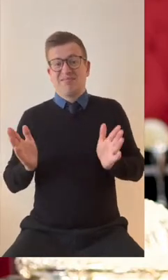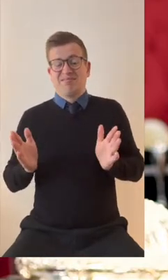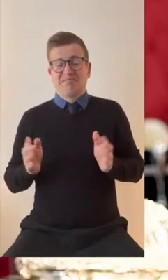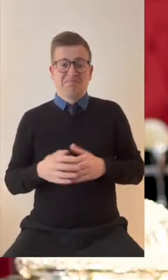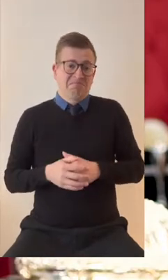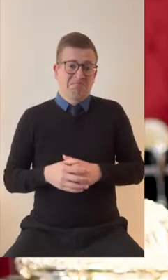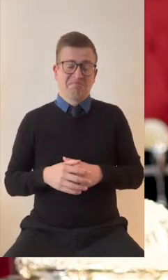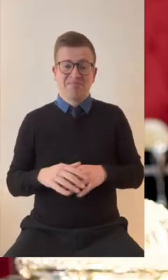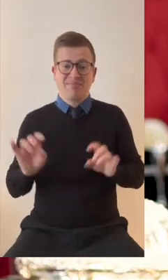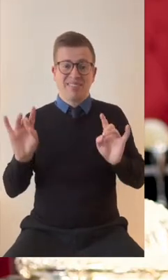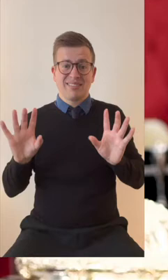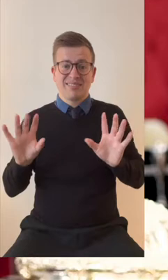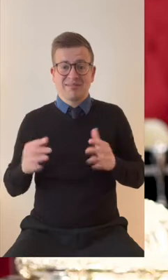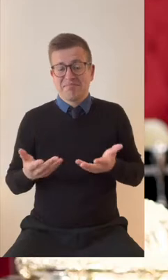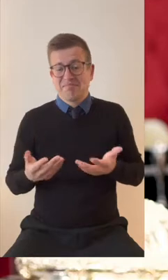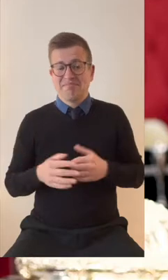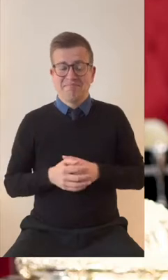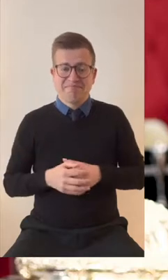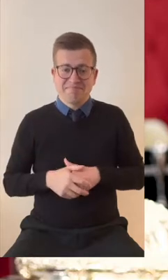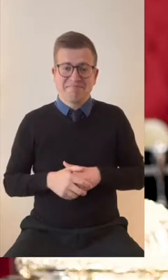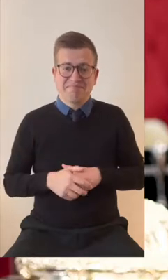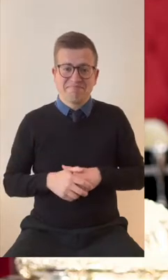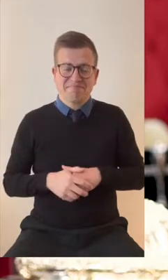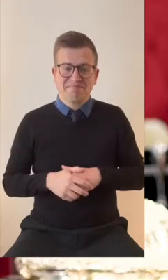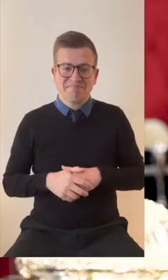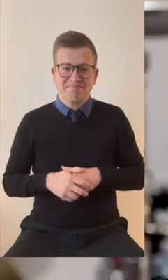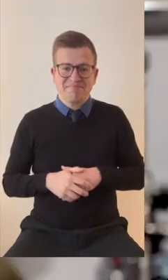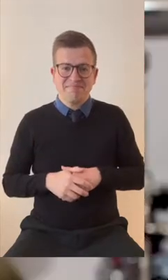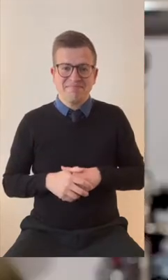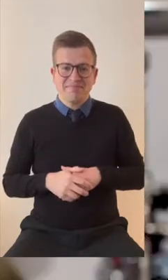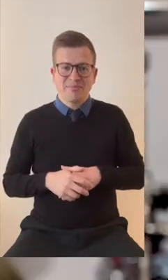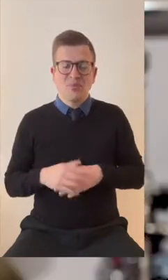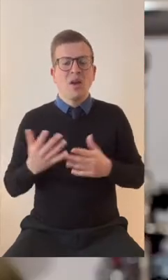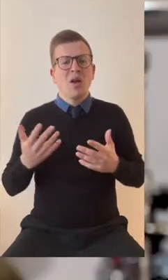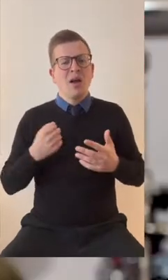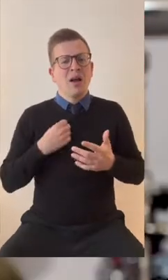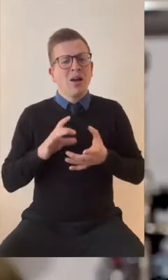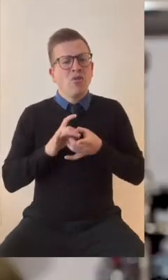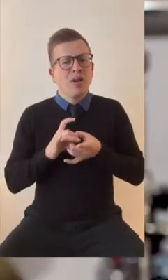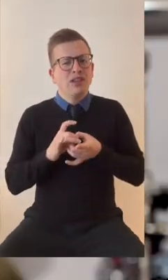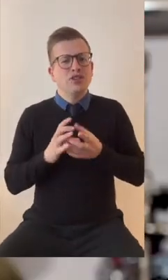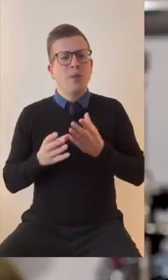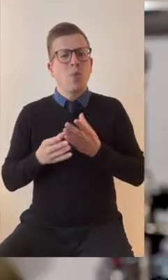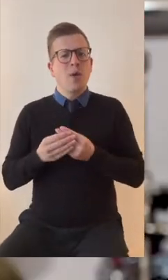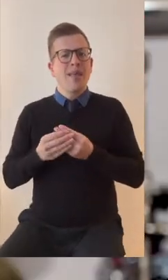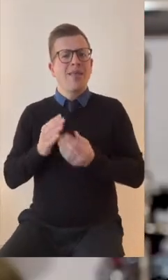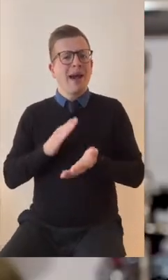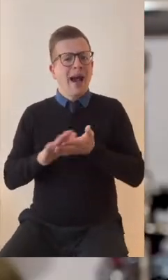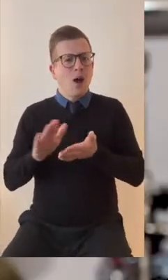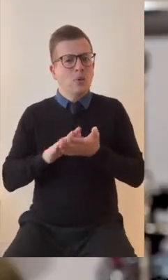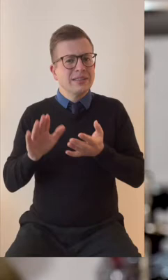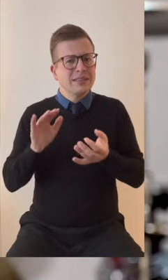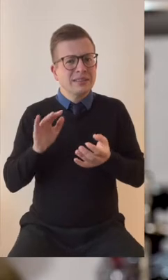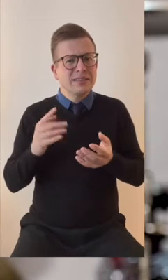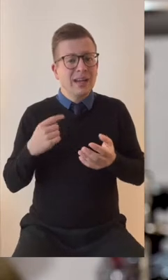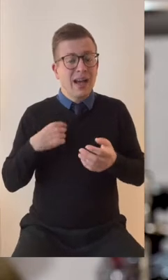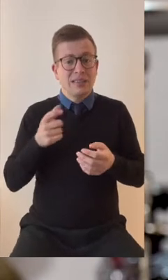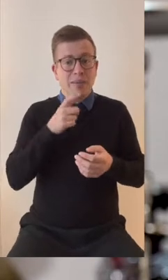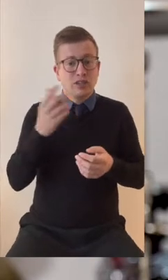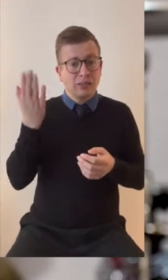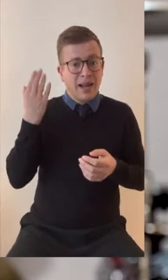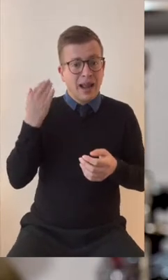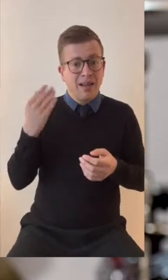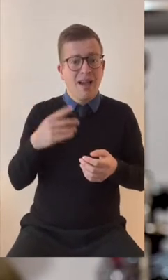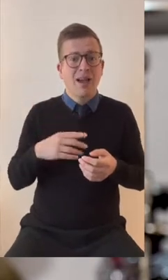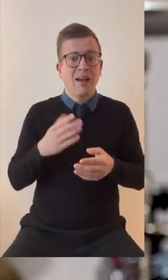and yeah, that's about it. Yeah. Well, my relationship with Howard was, as I mentioned earlier, I met him when